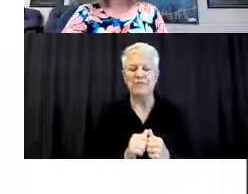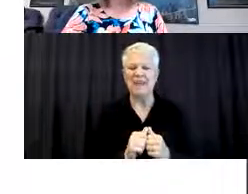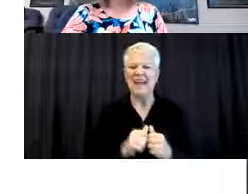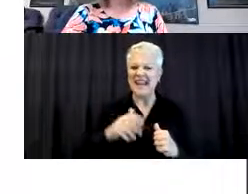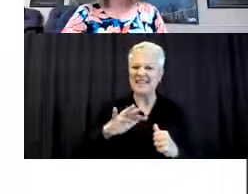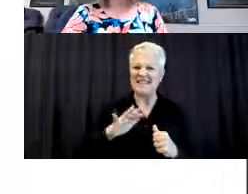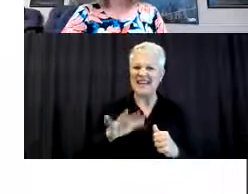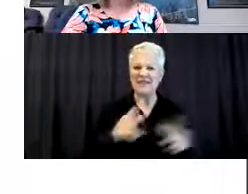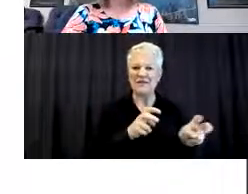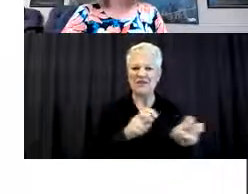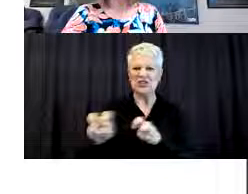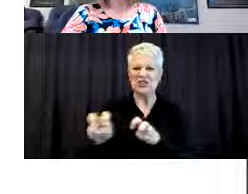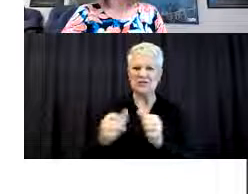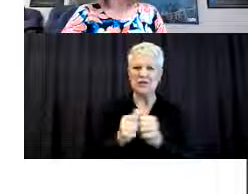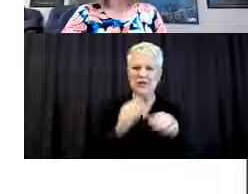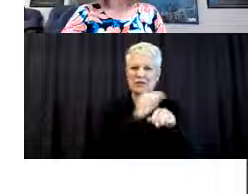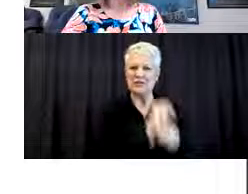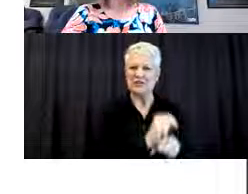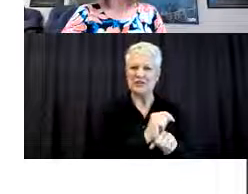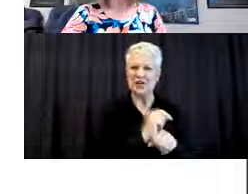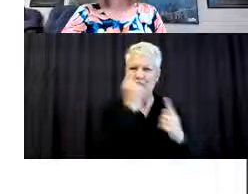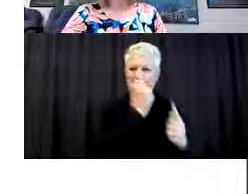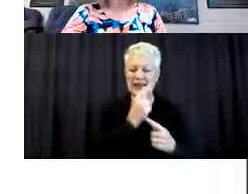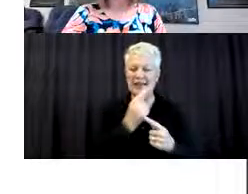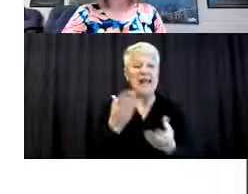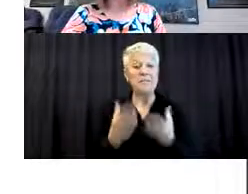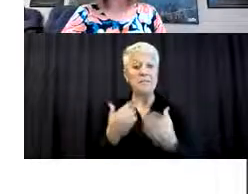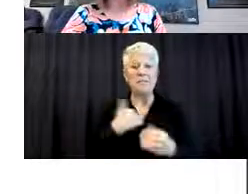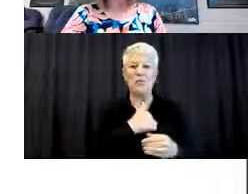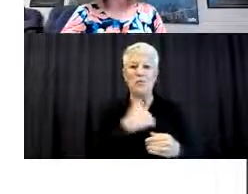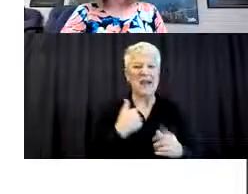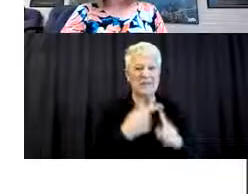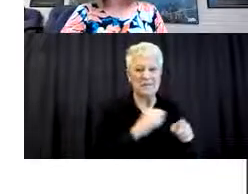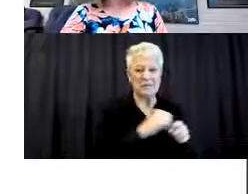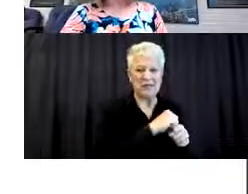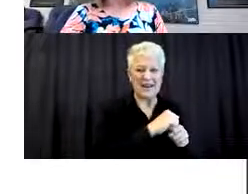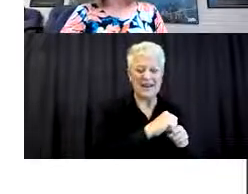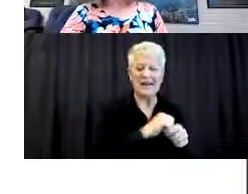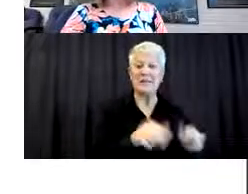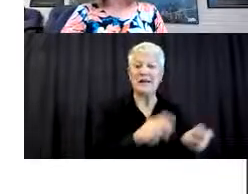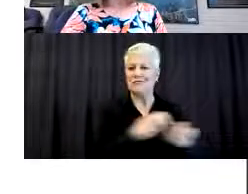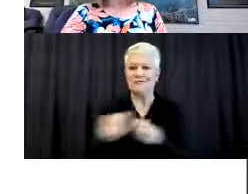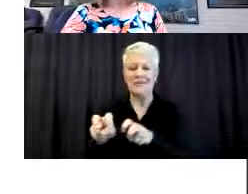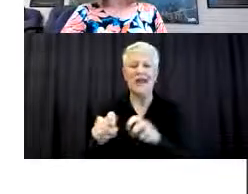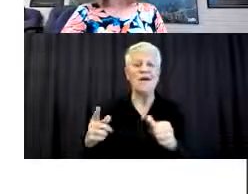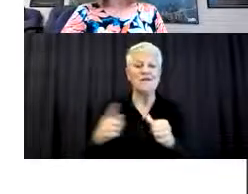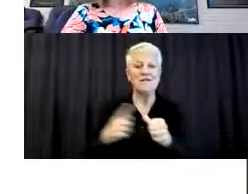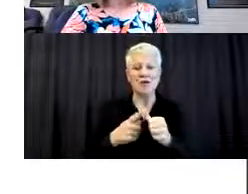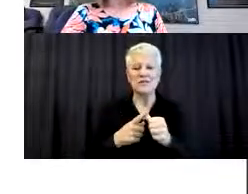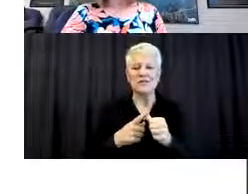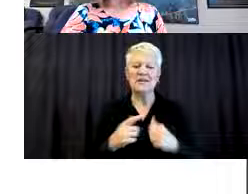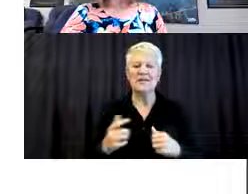a shift in the traditional thinking that we may have had in our training. First of all, we